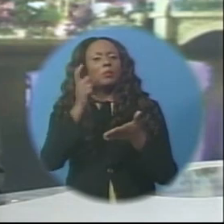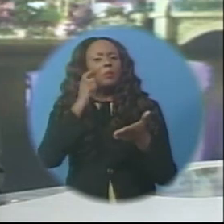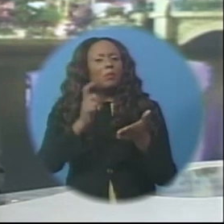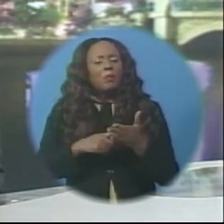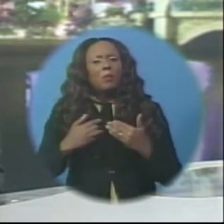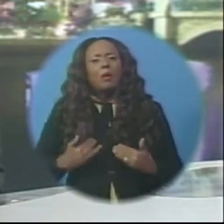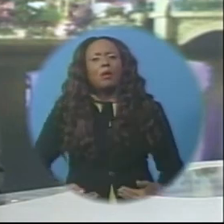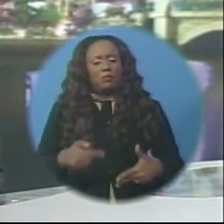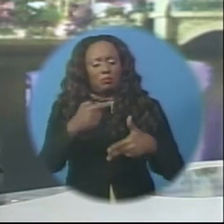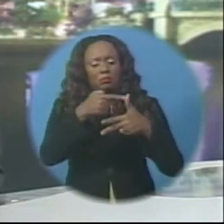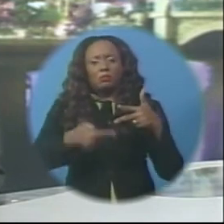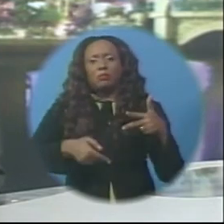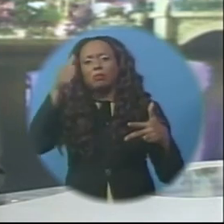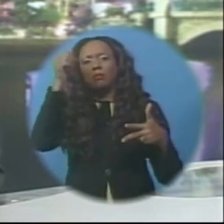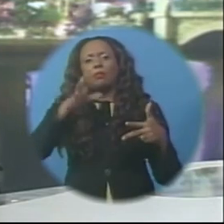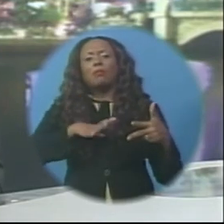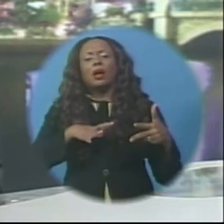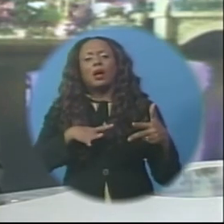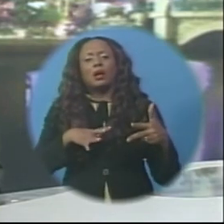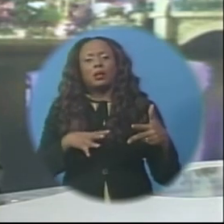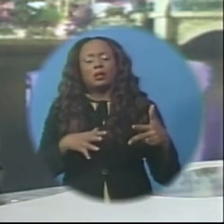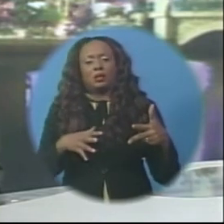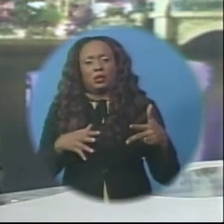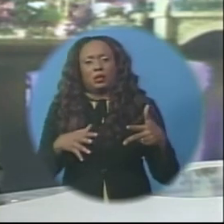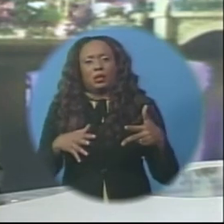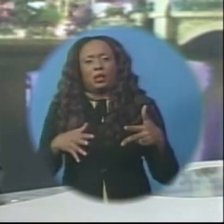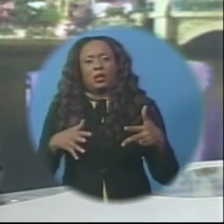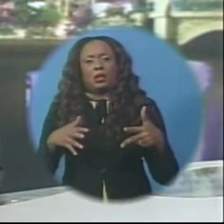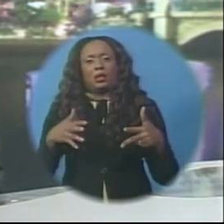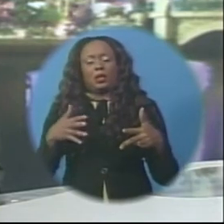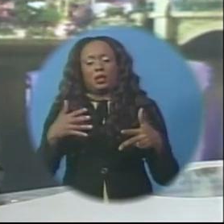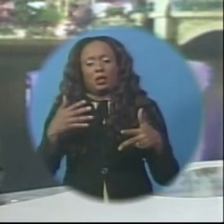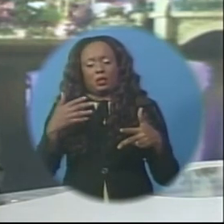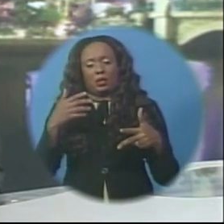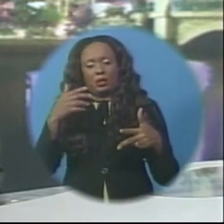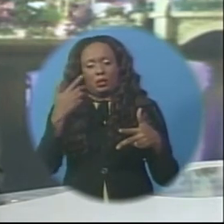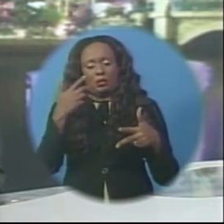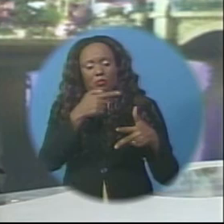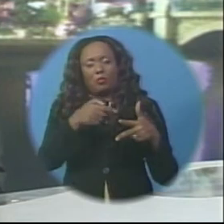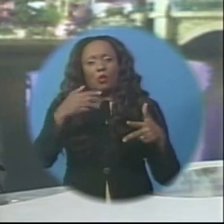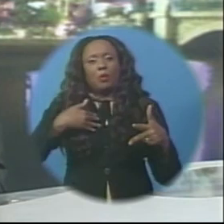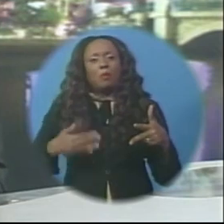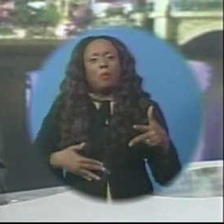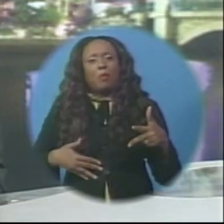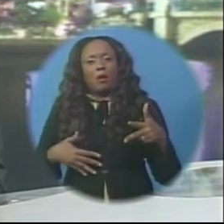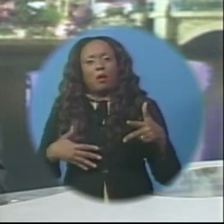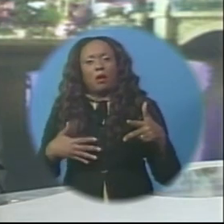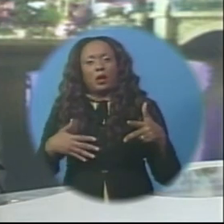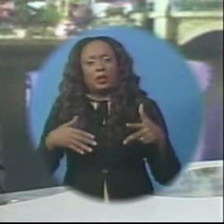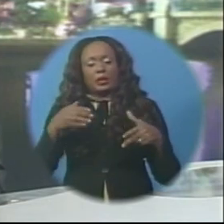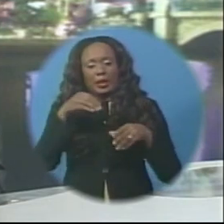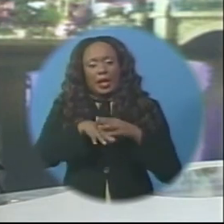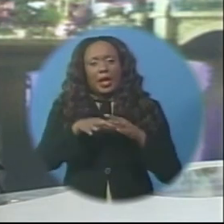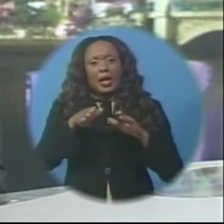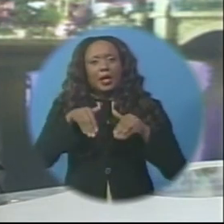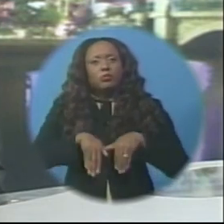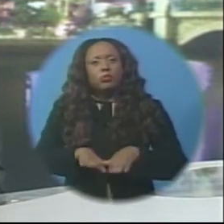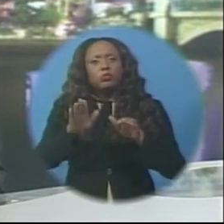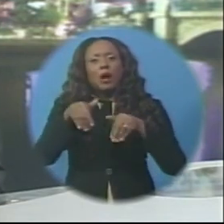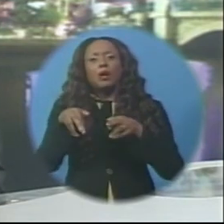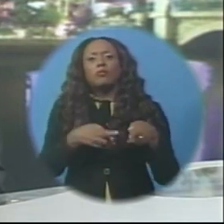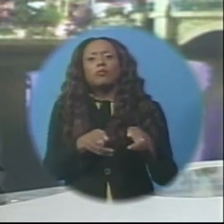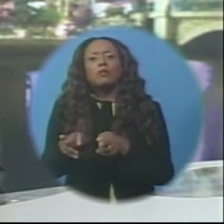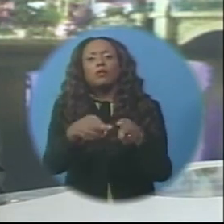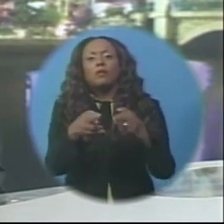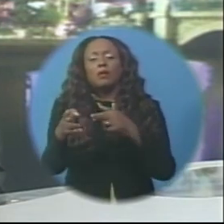of 3 men found in a vehicle that crashed into a river on Sunday in Woodland. Police say the victims all appear to be